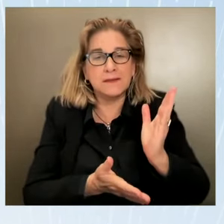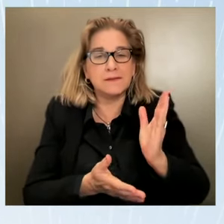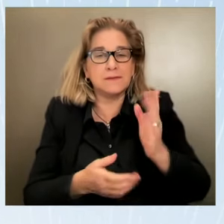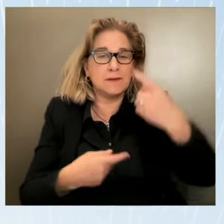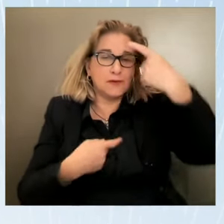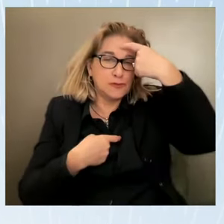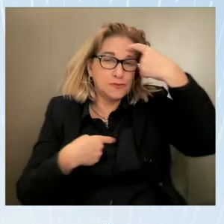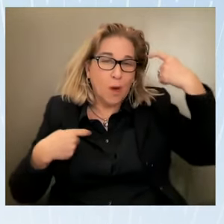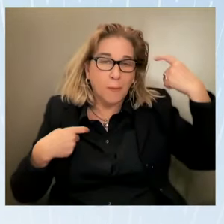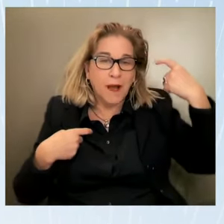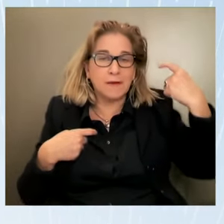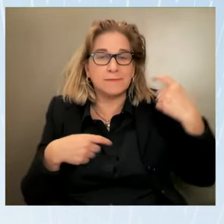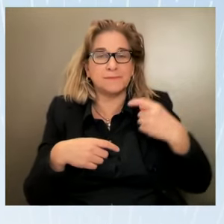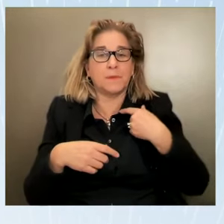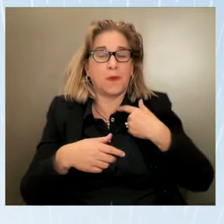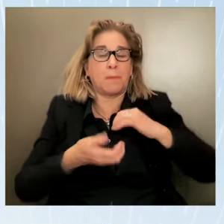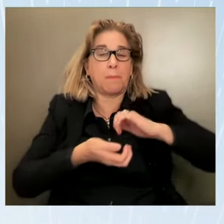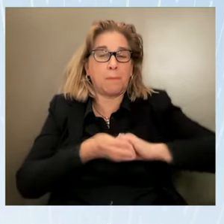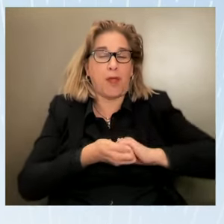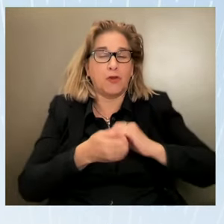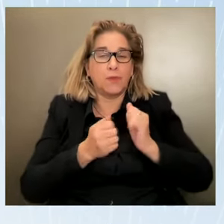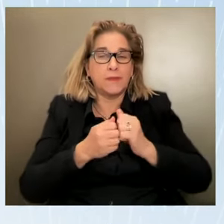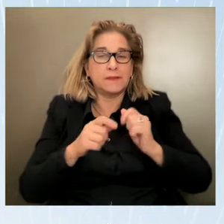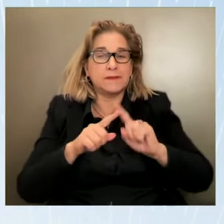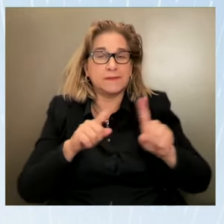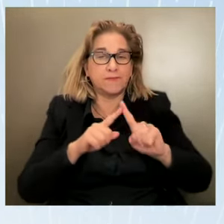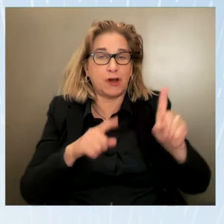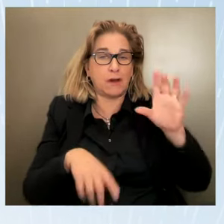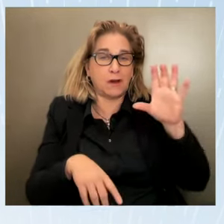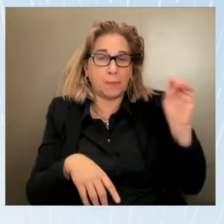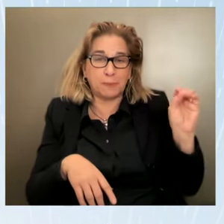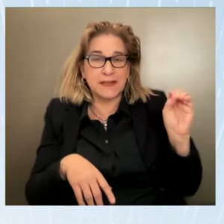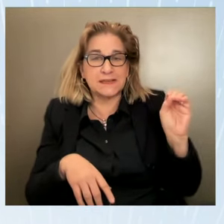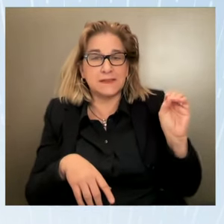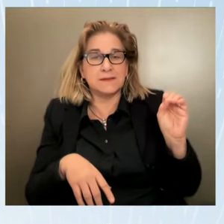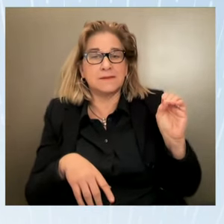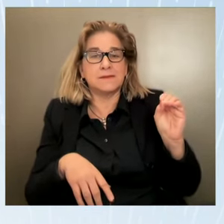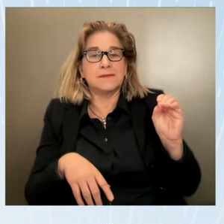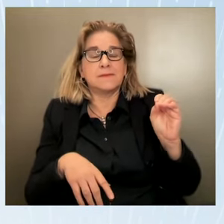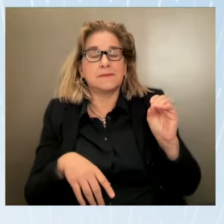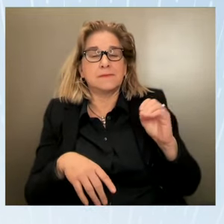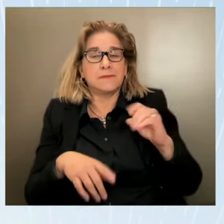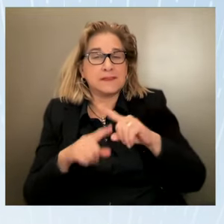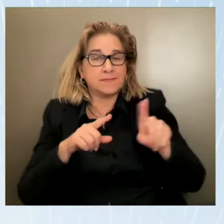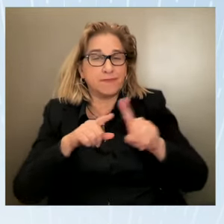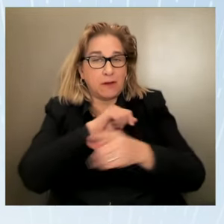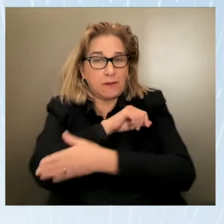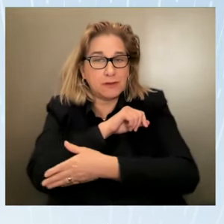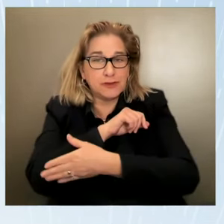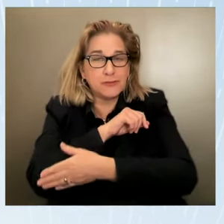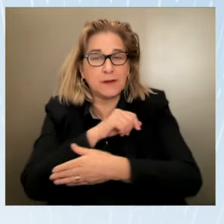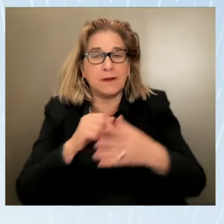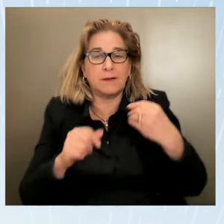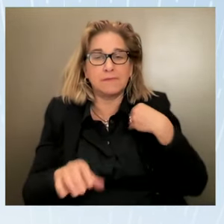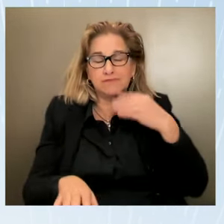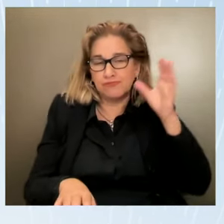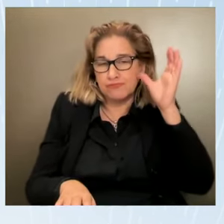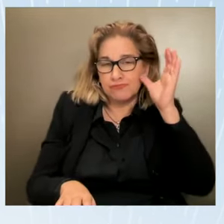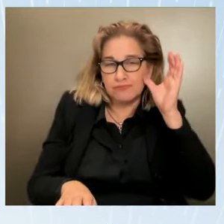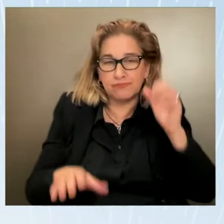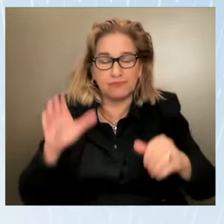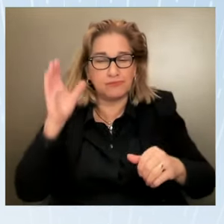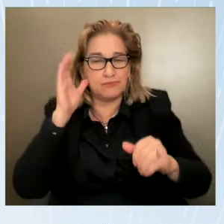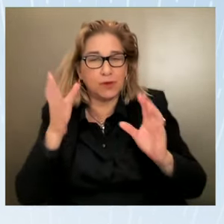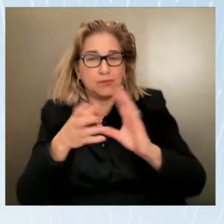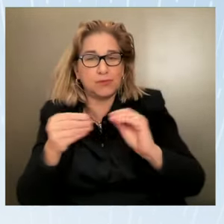survivors, to learn from their stories, and to strengthen their access to care. We've held perpetrators accountable, including